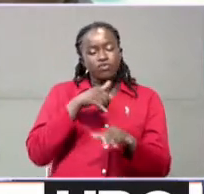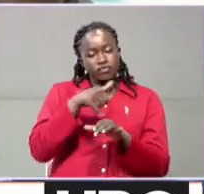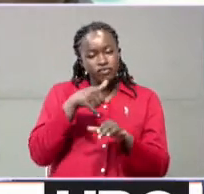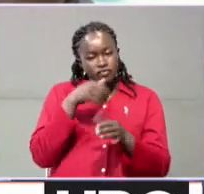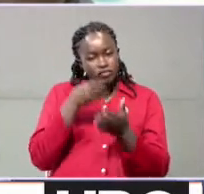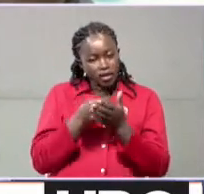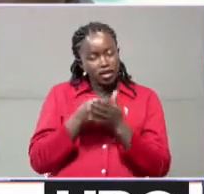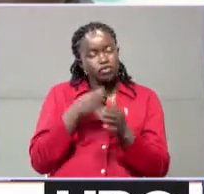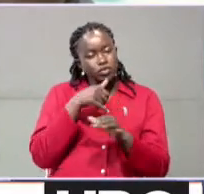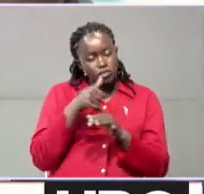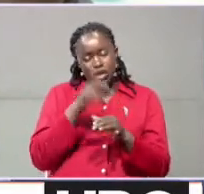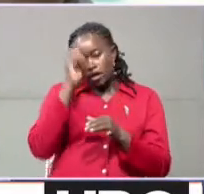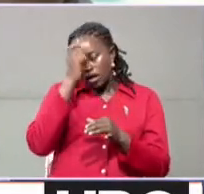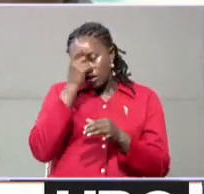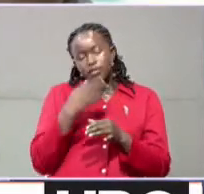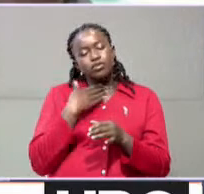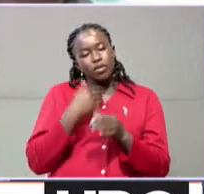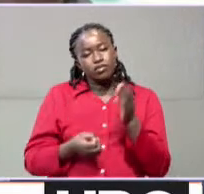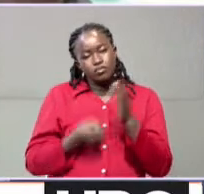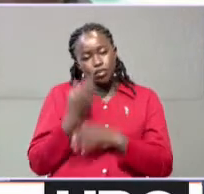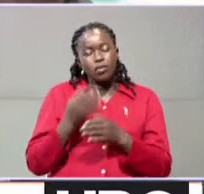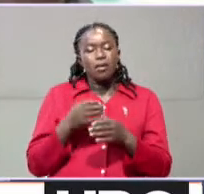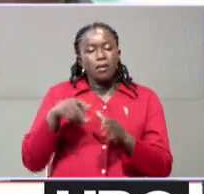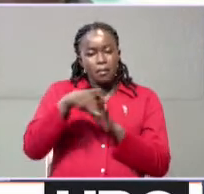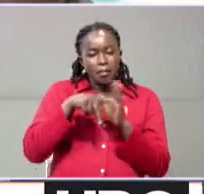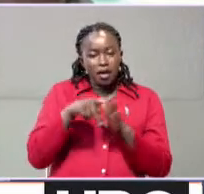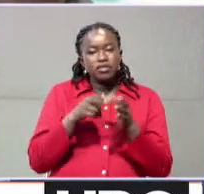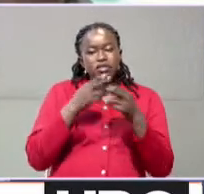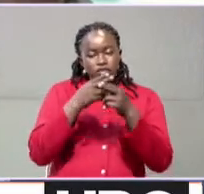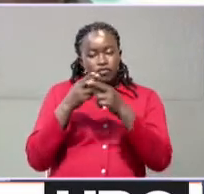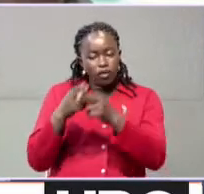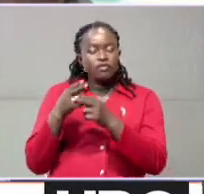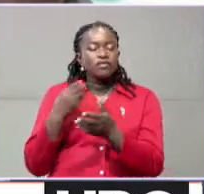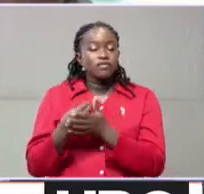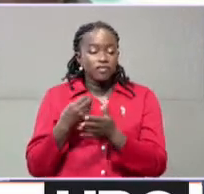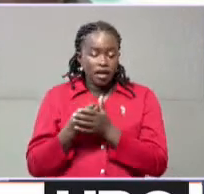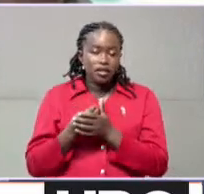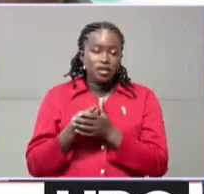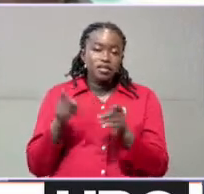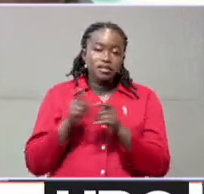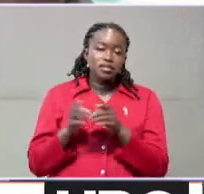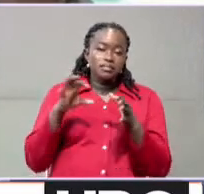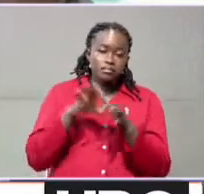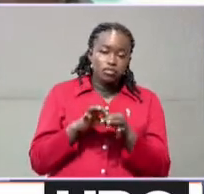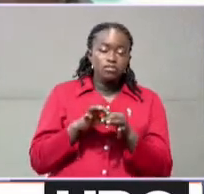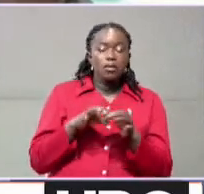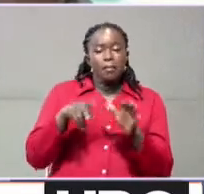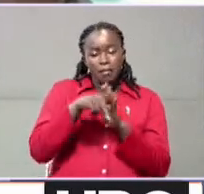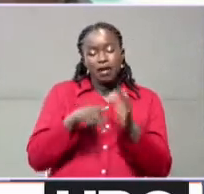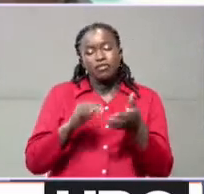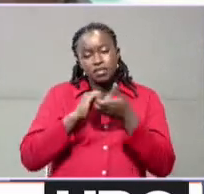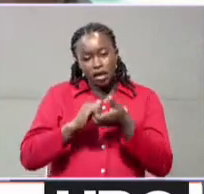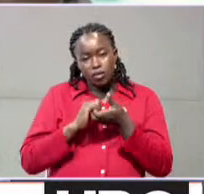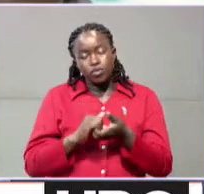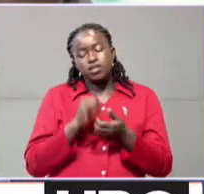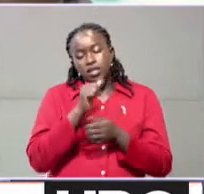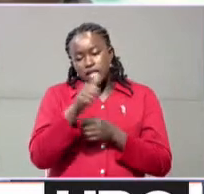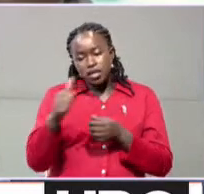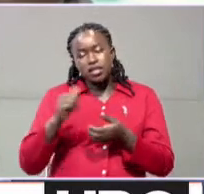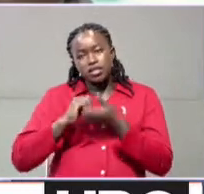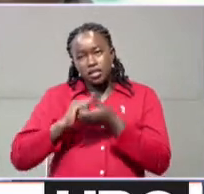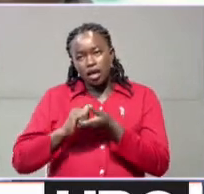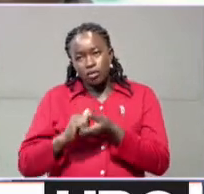proposes to establish a piracy revolving fund that will lend to paris circles each of the circles was